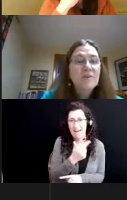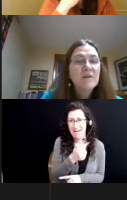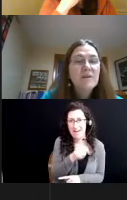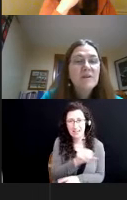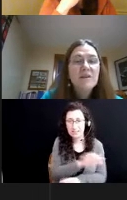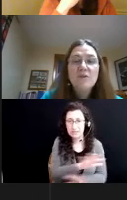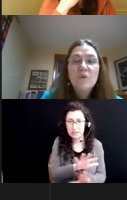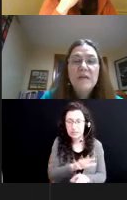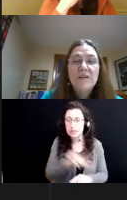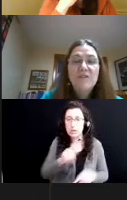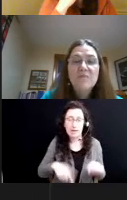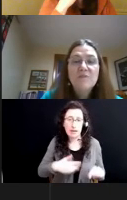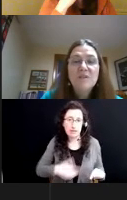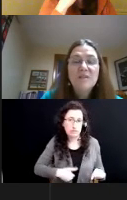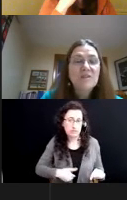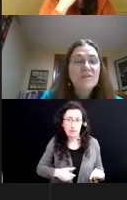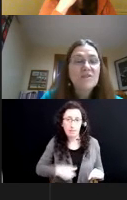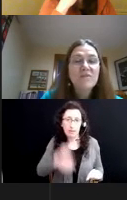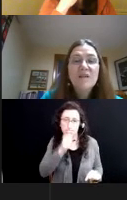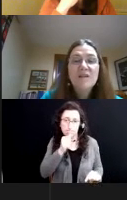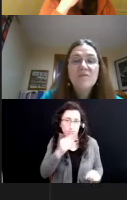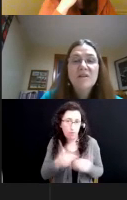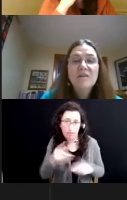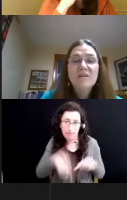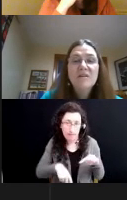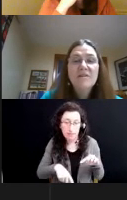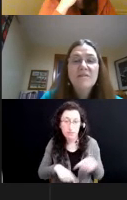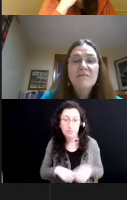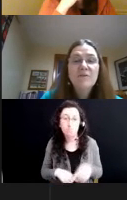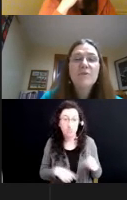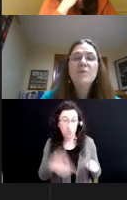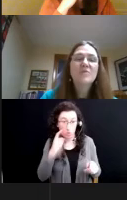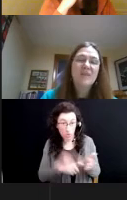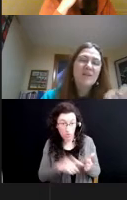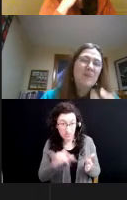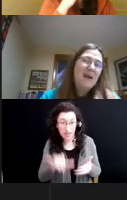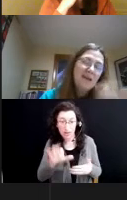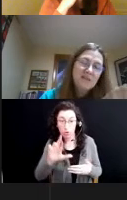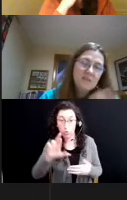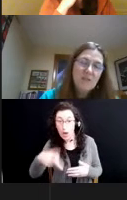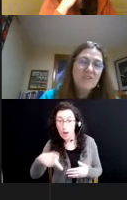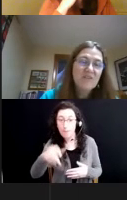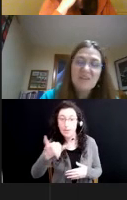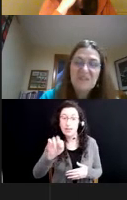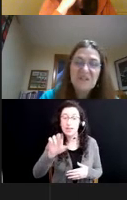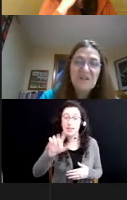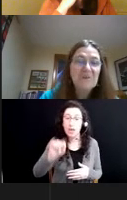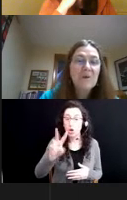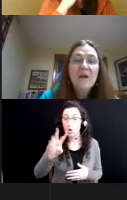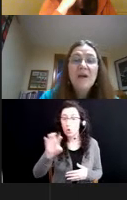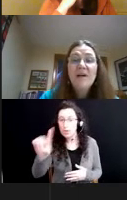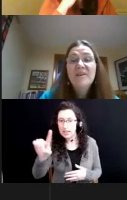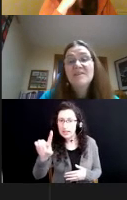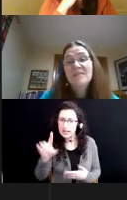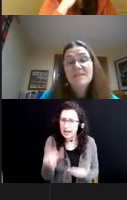this one, inner weed are these percentages. So they're telling you that 3% of the bag has some other stuff in it that's not going to